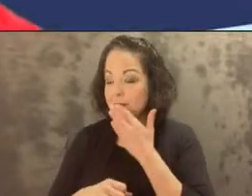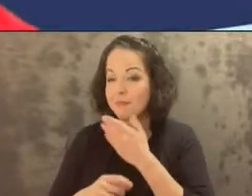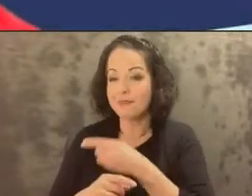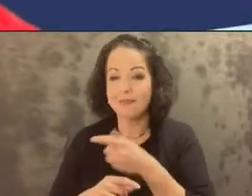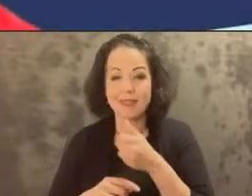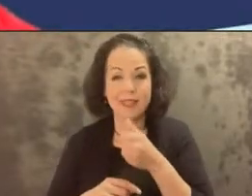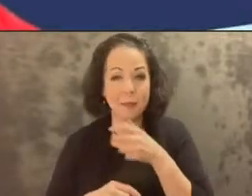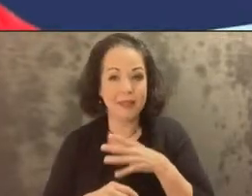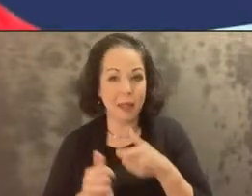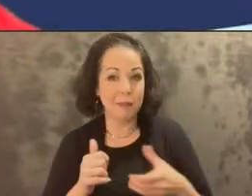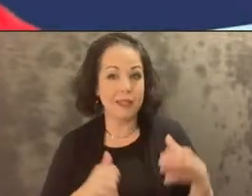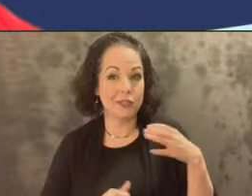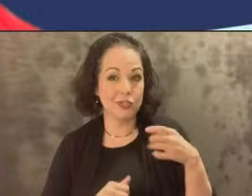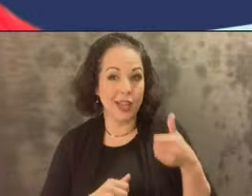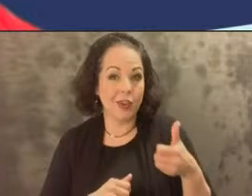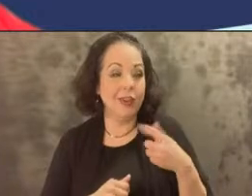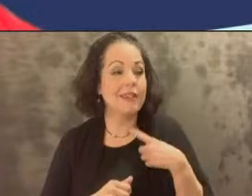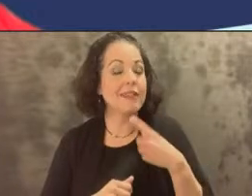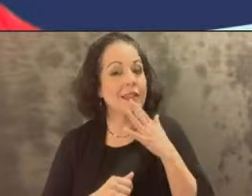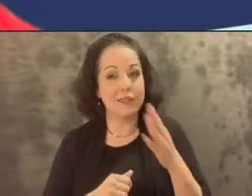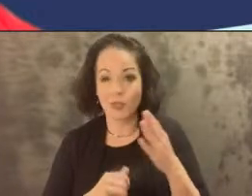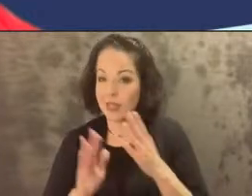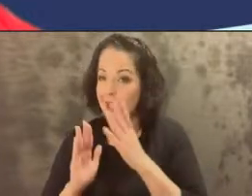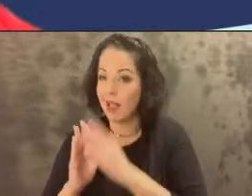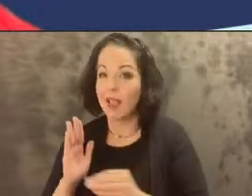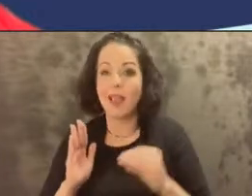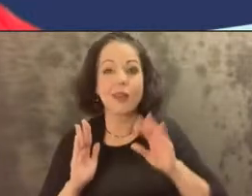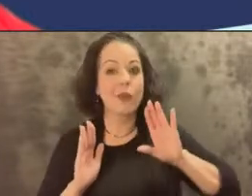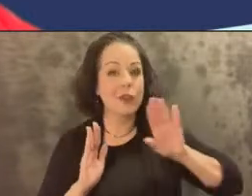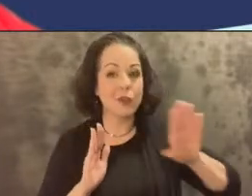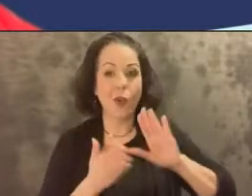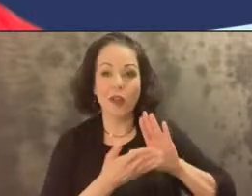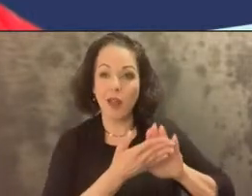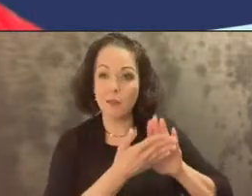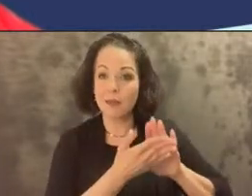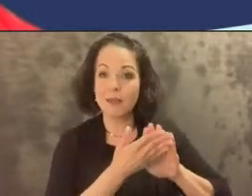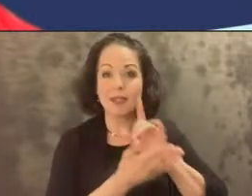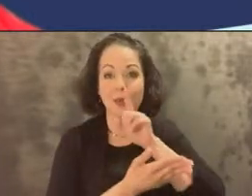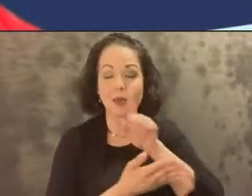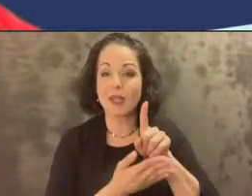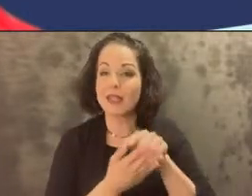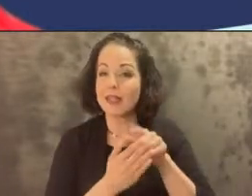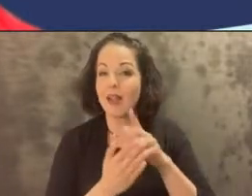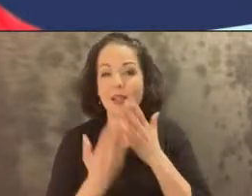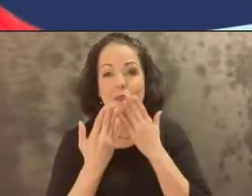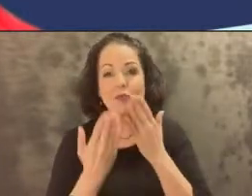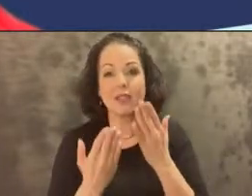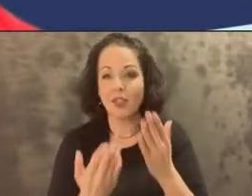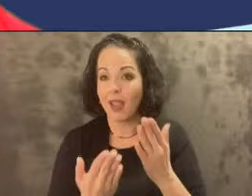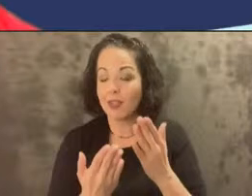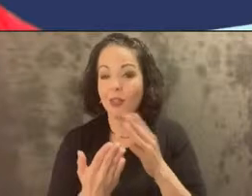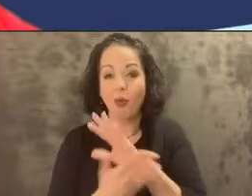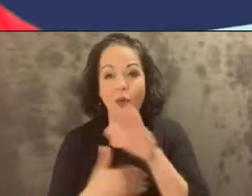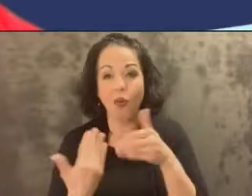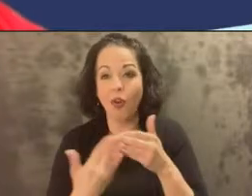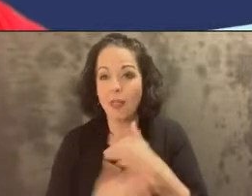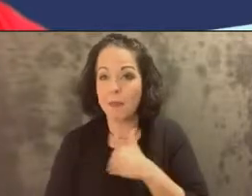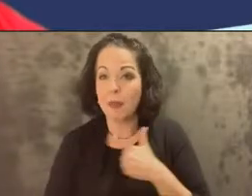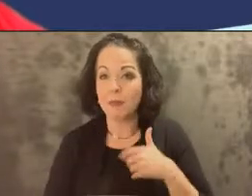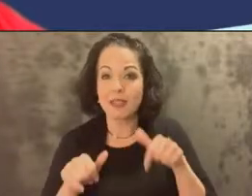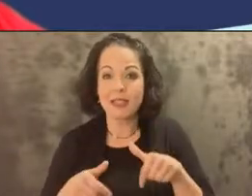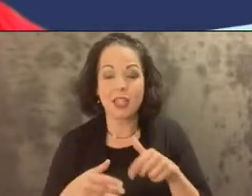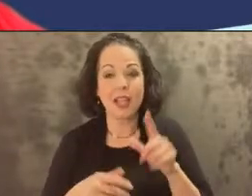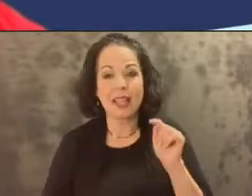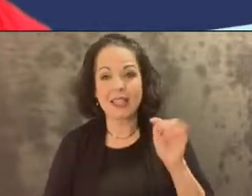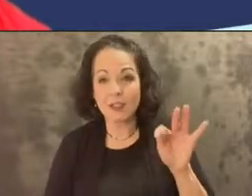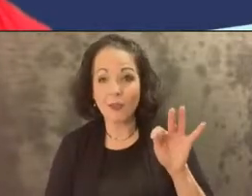Chair, and just echoing your compliment and deep appreciation of every member of the task force. It